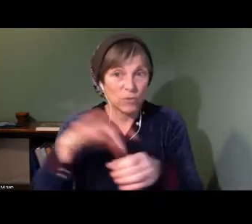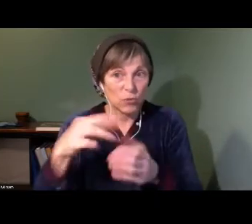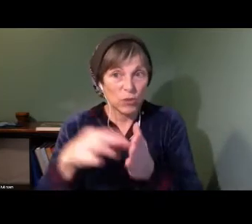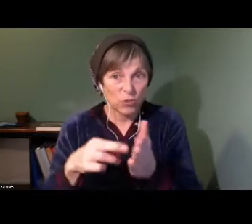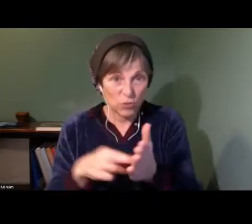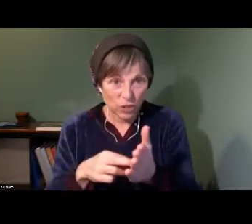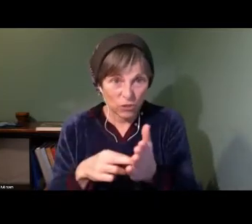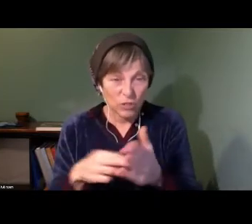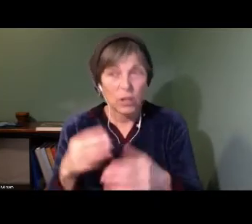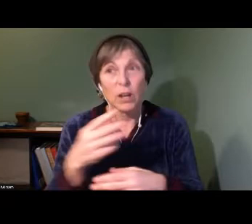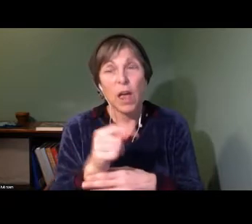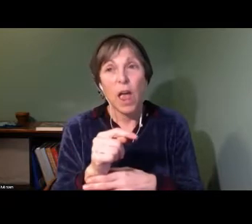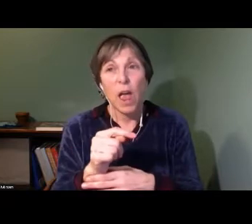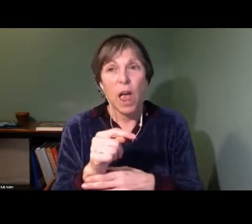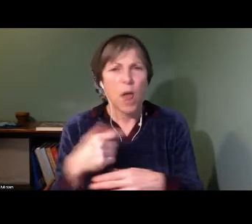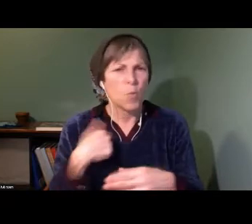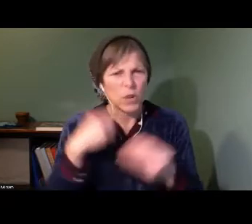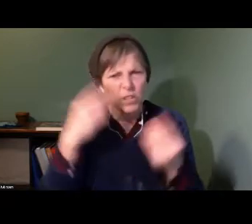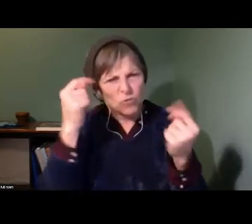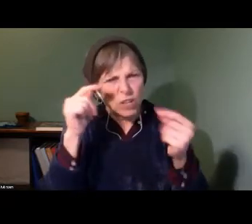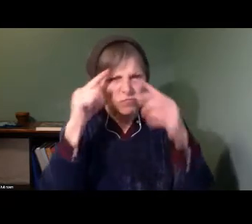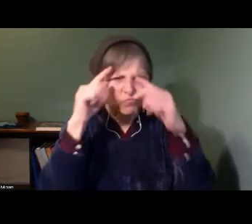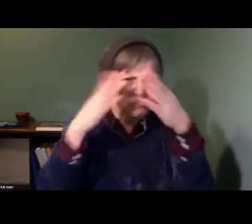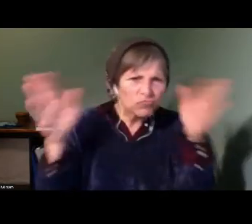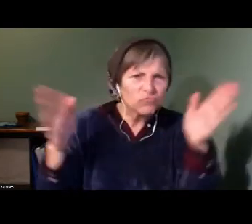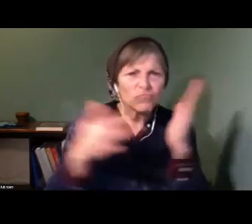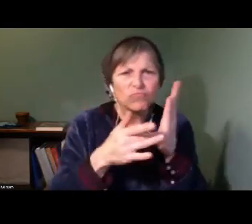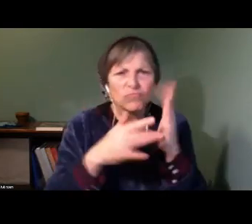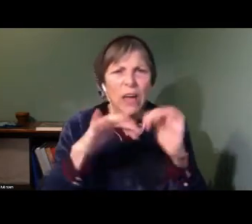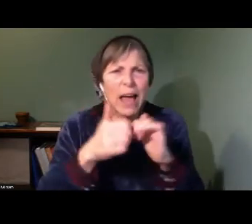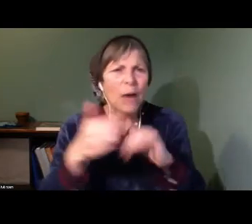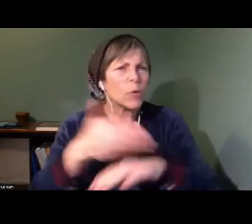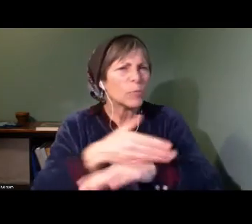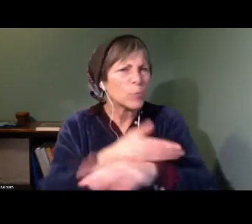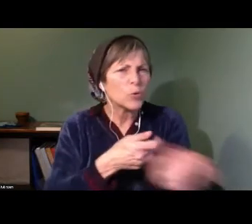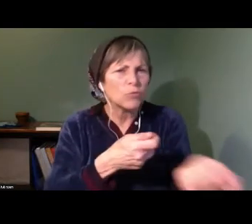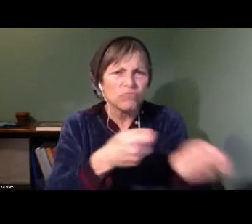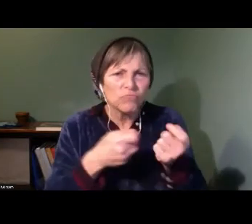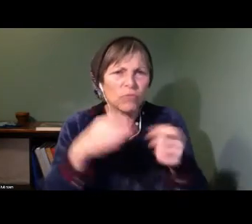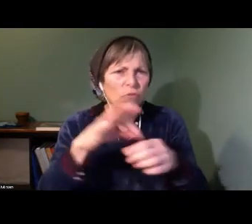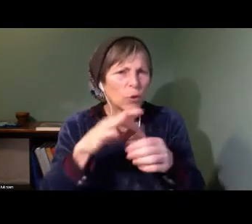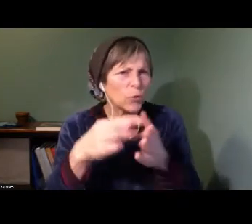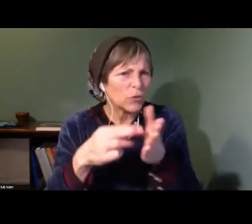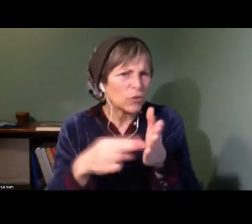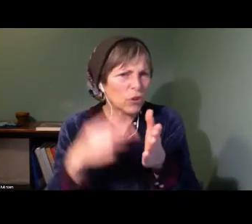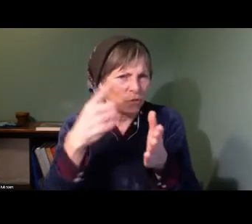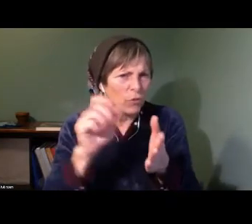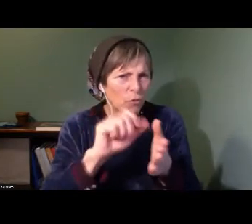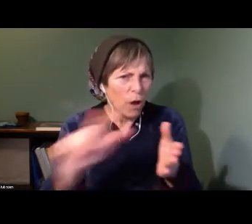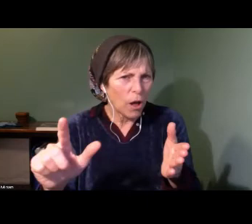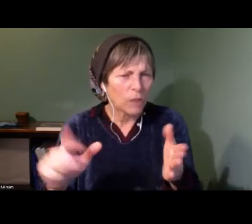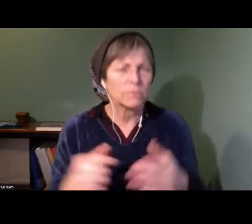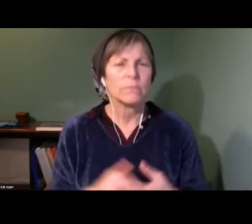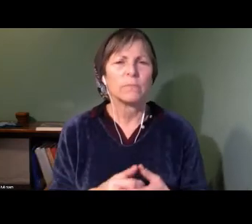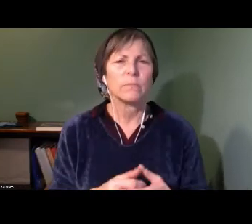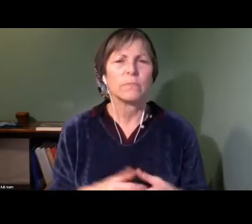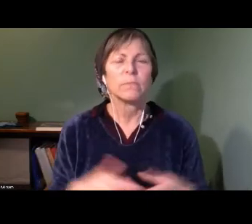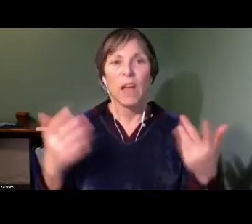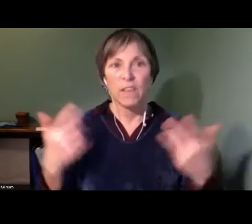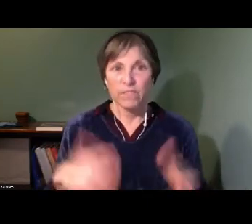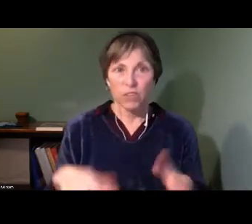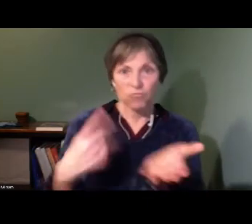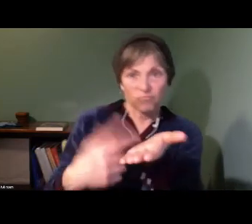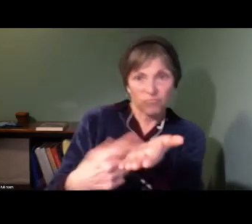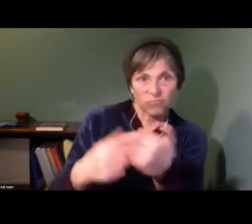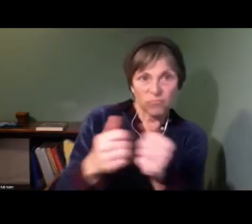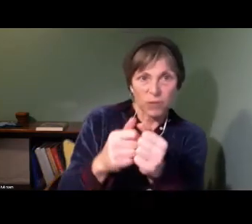uh technology can be used to improve the voter registration experience for everyone uh I had done a a call with Amanda and the